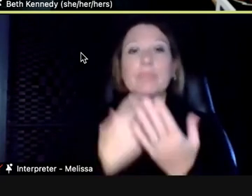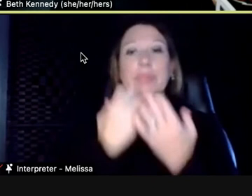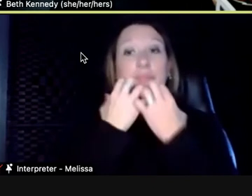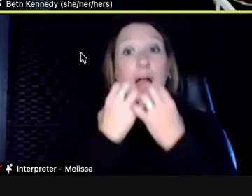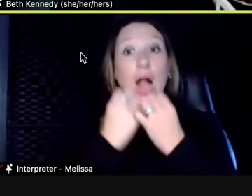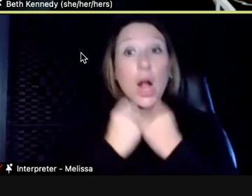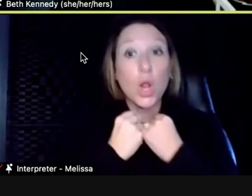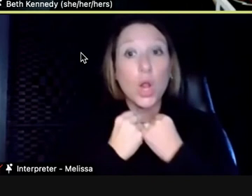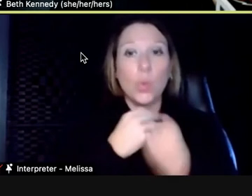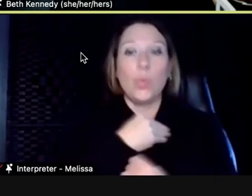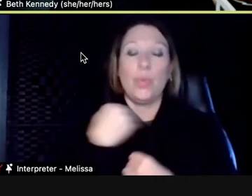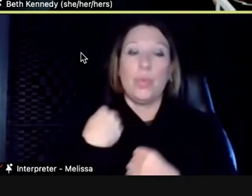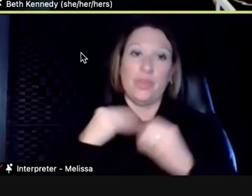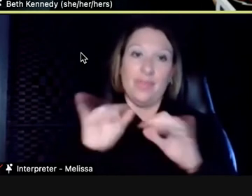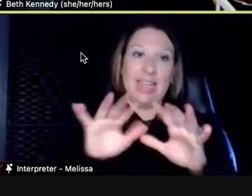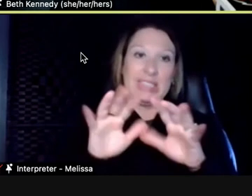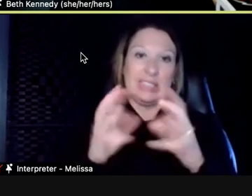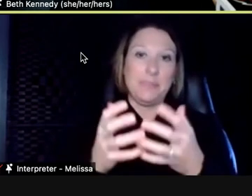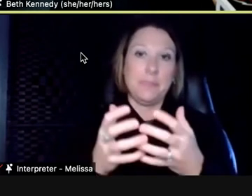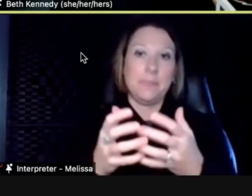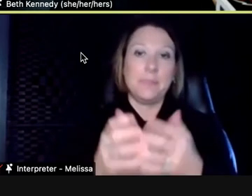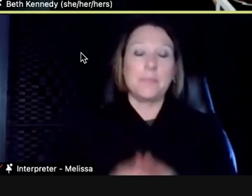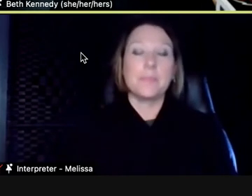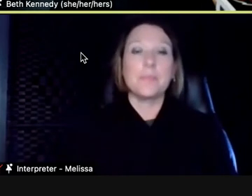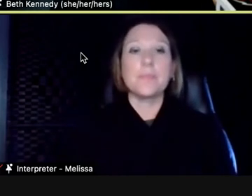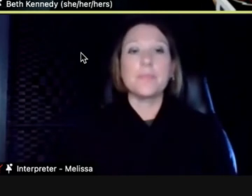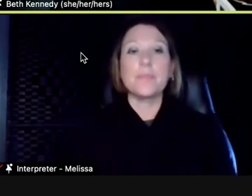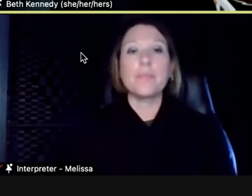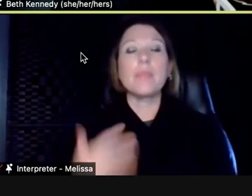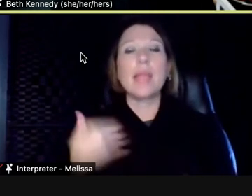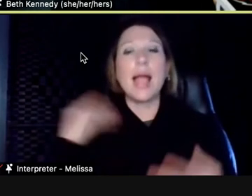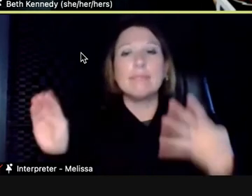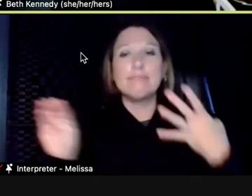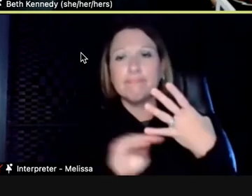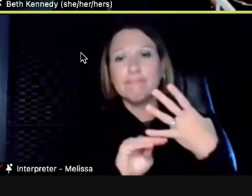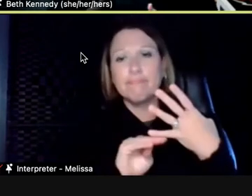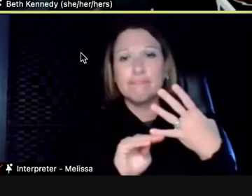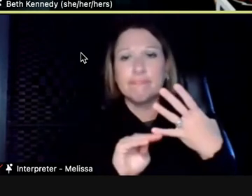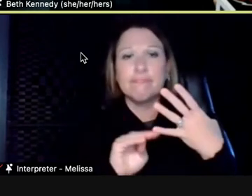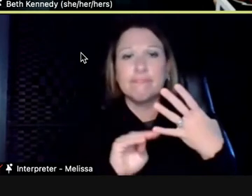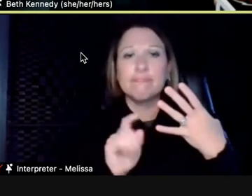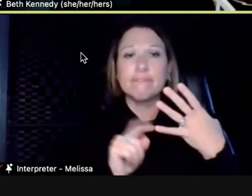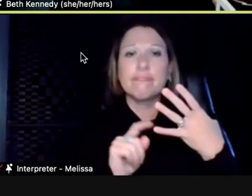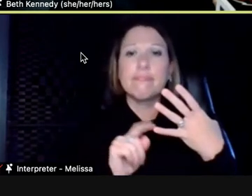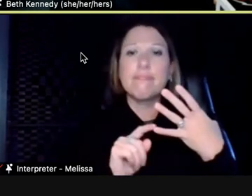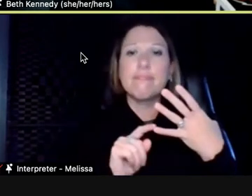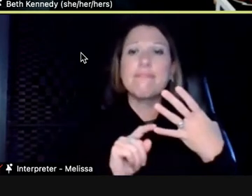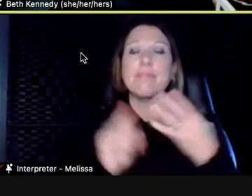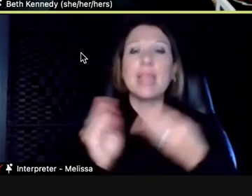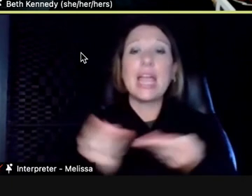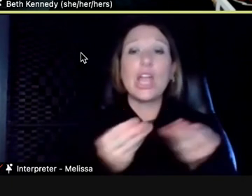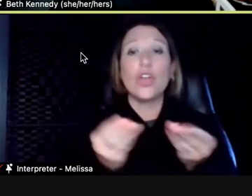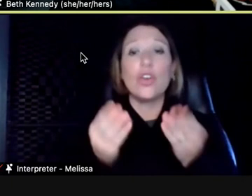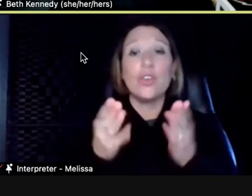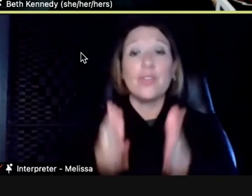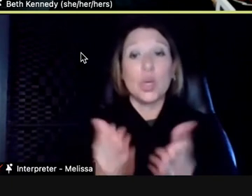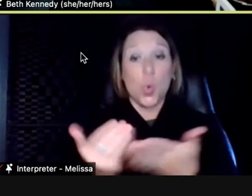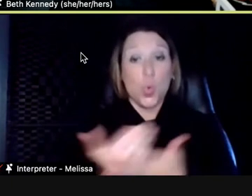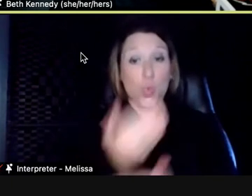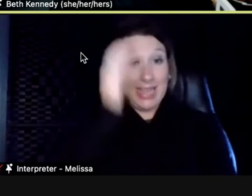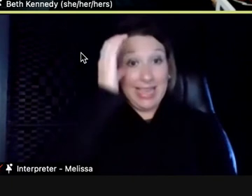team. And I put that last bullet here about interveners being new concepts for